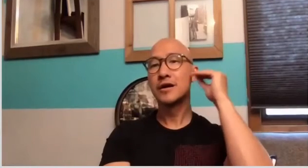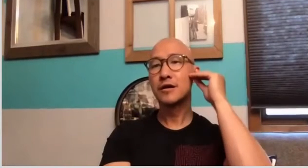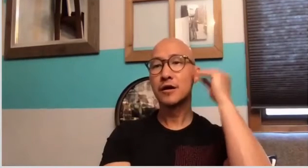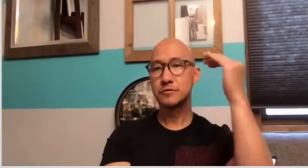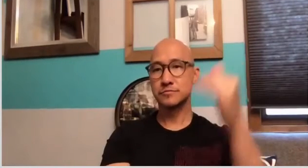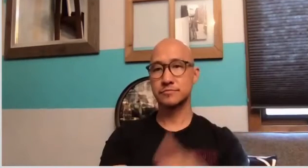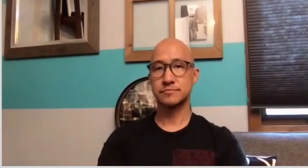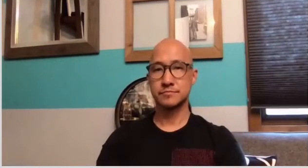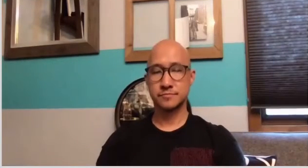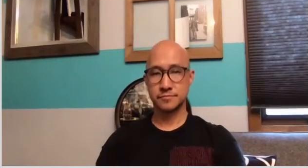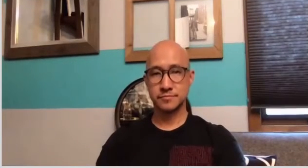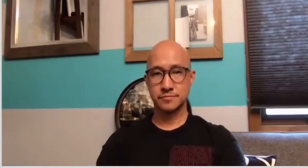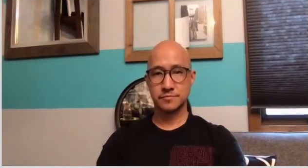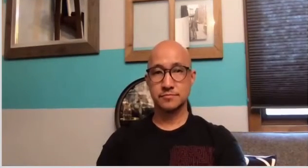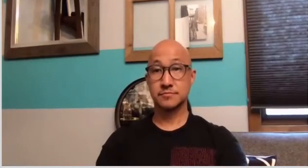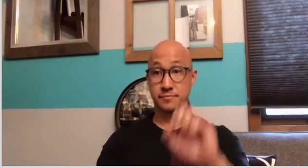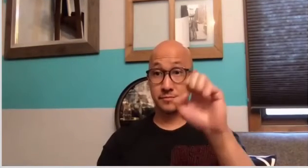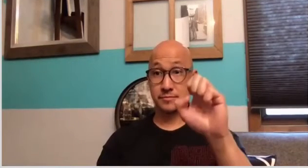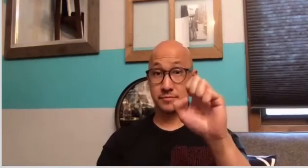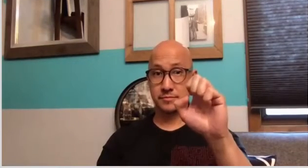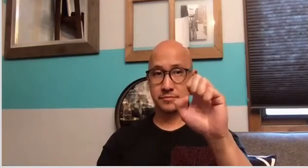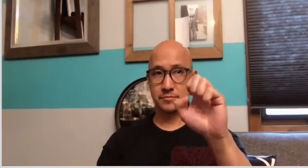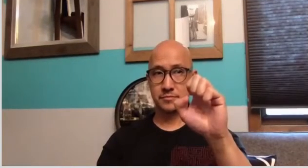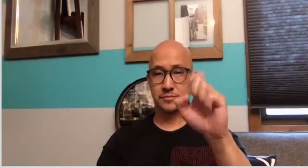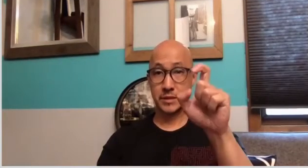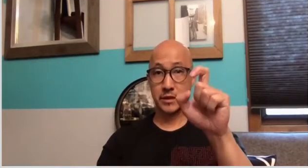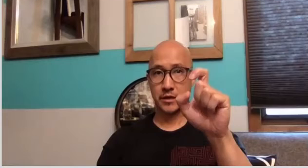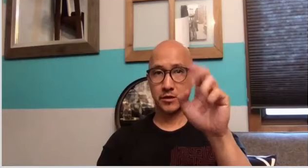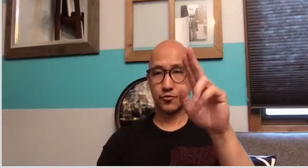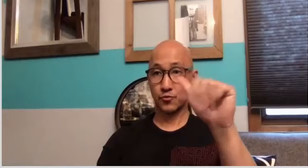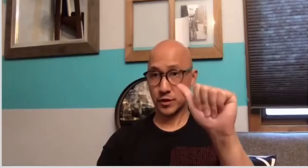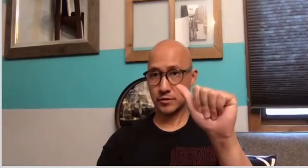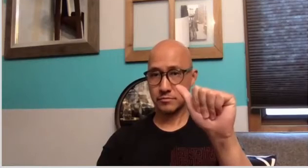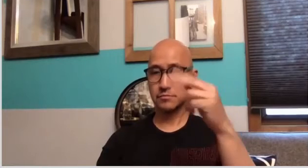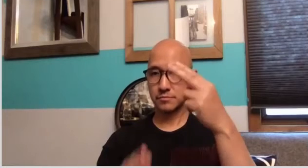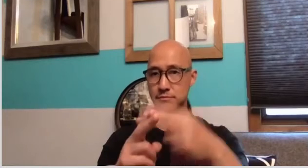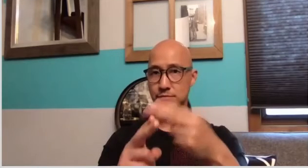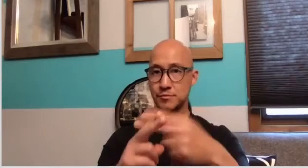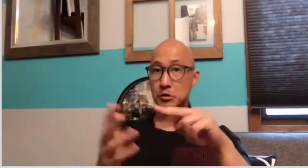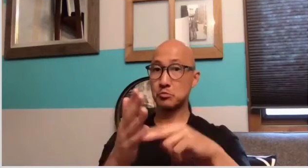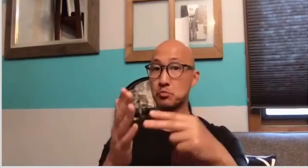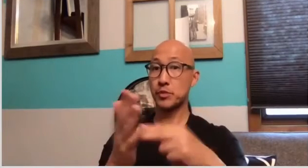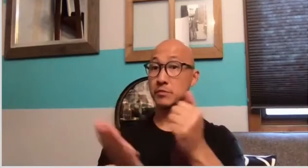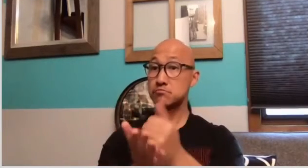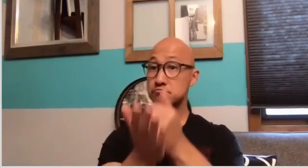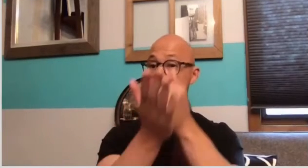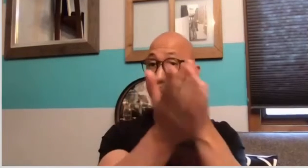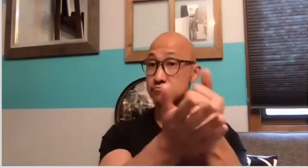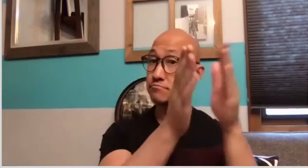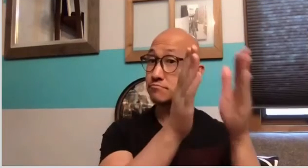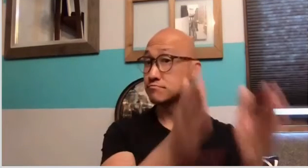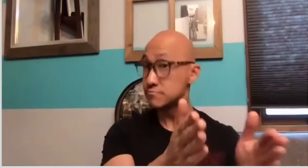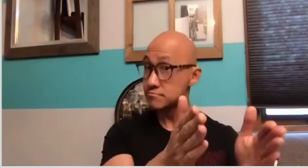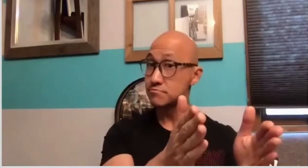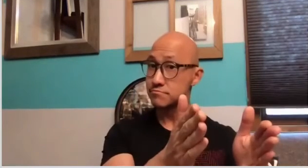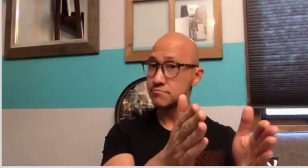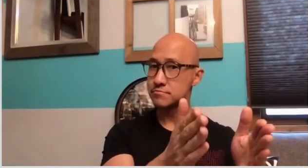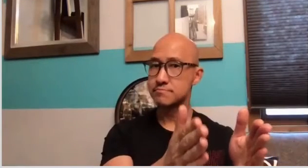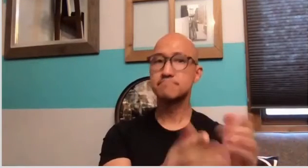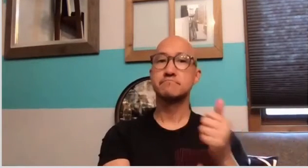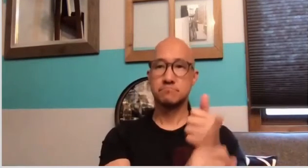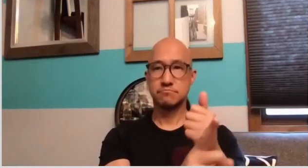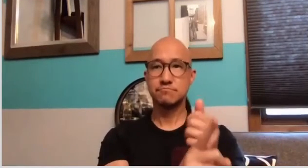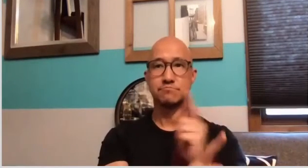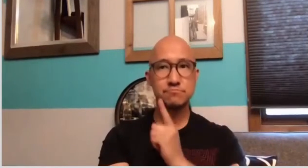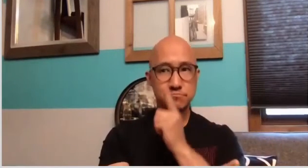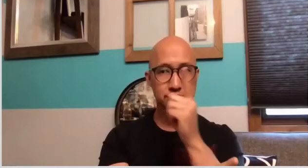helper, is fitting a name for the person God uses to help rebuild the spiritual lives of the people, to basically